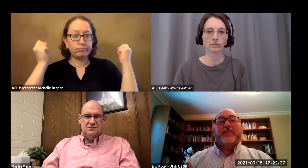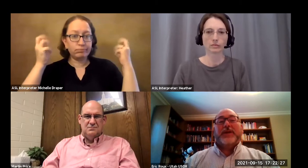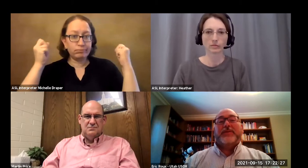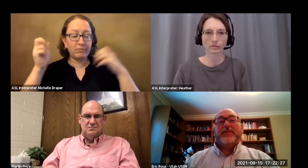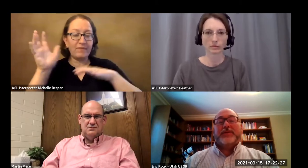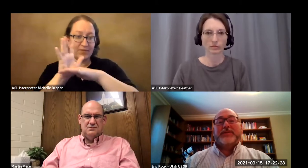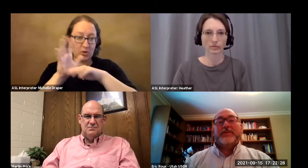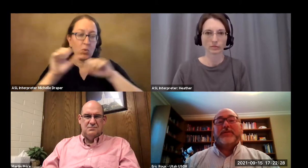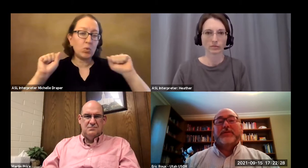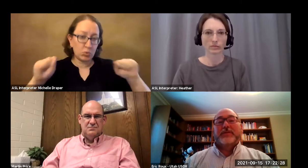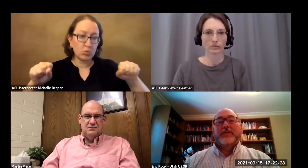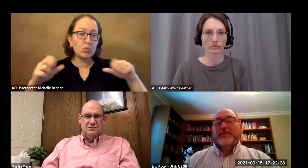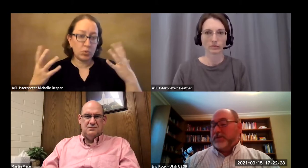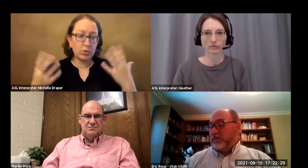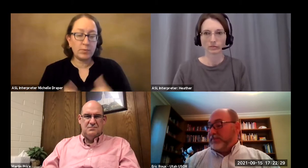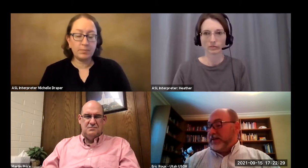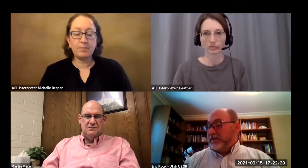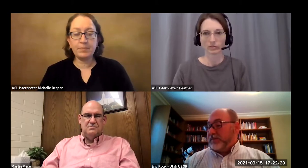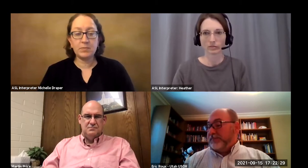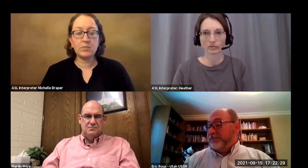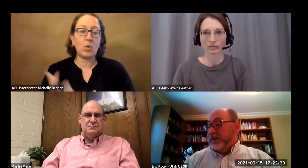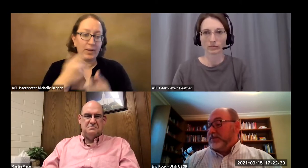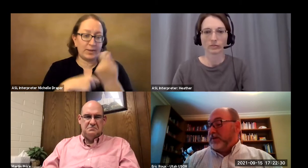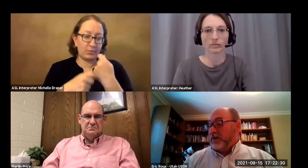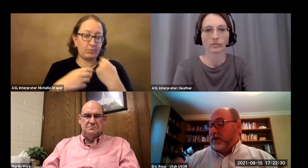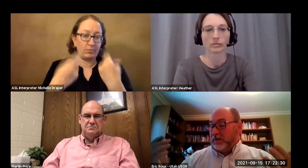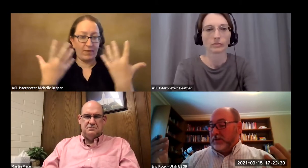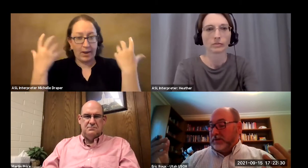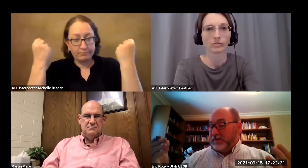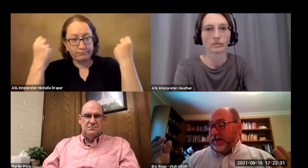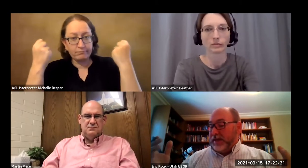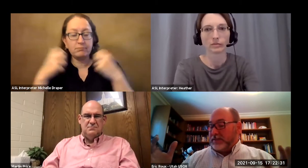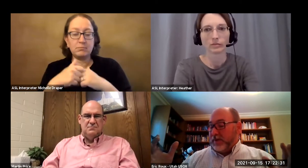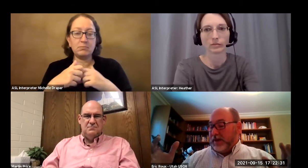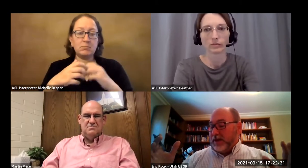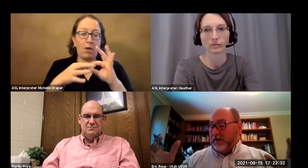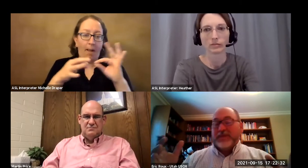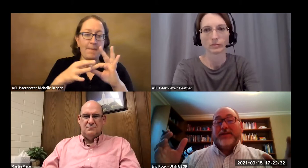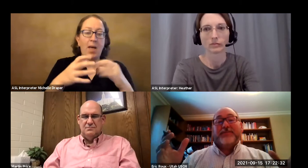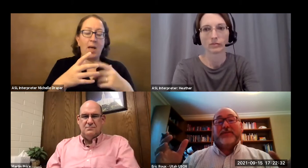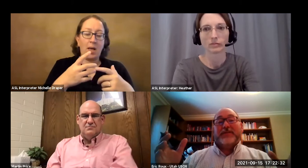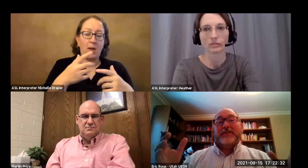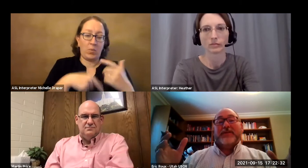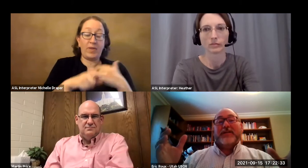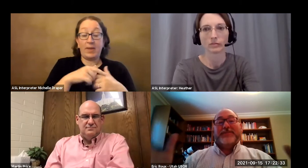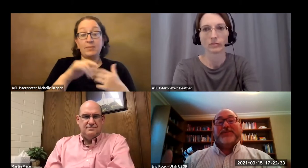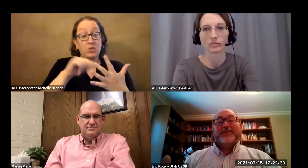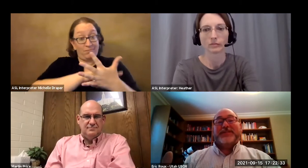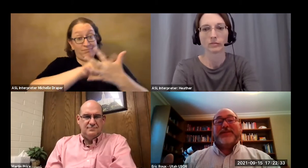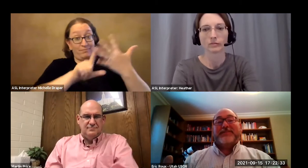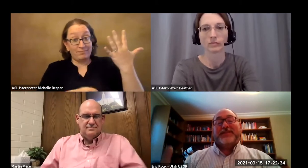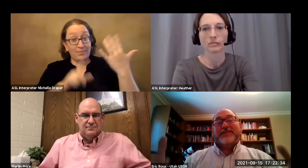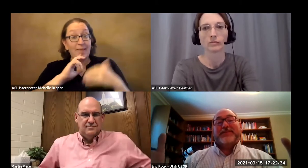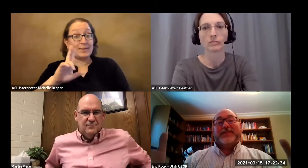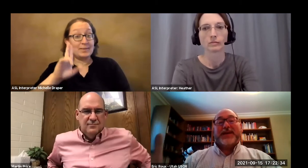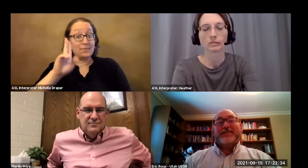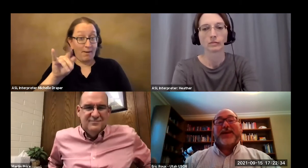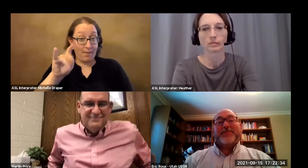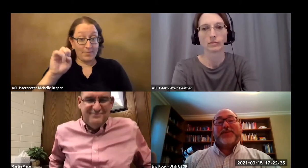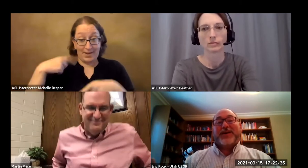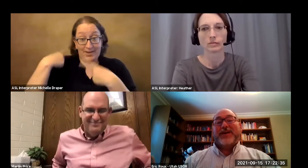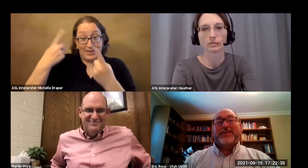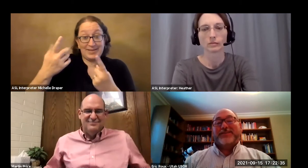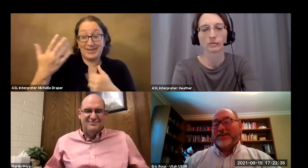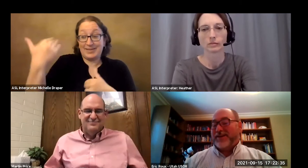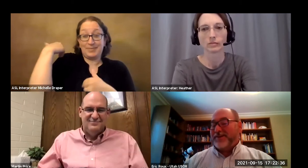their complaint or concern to the website as well. So that's my update for all of the new stuff since the last